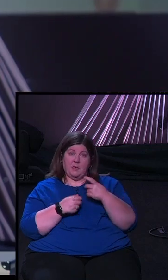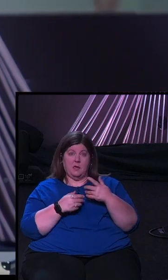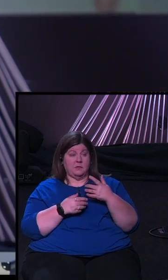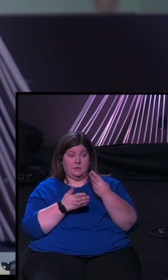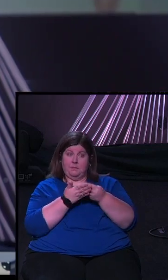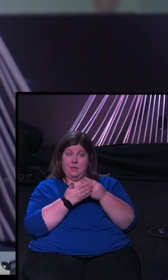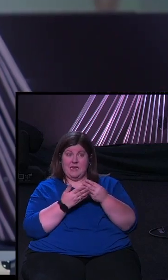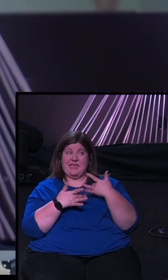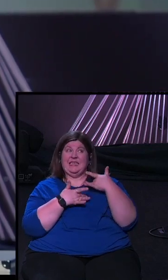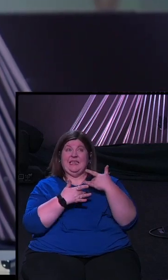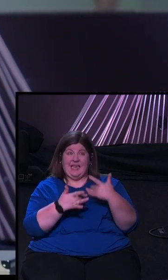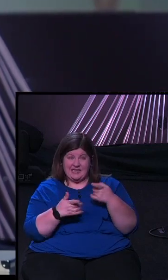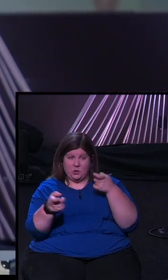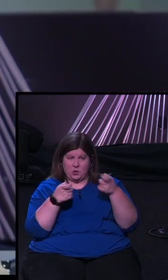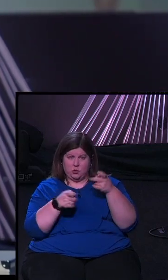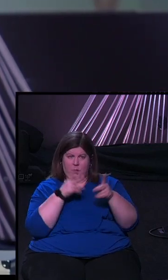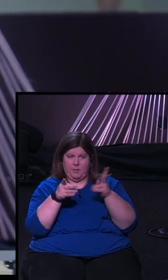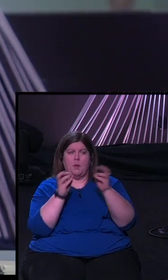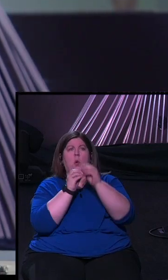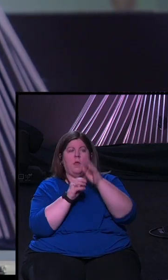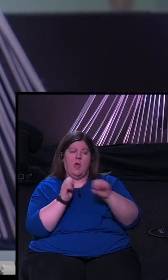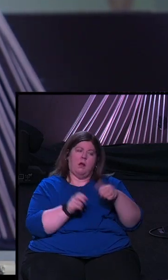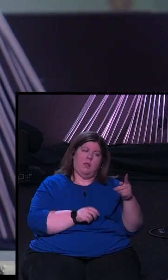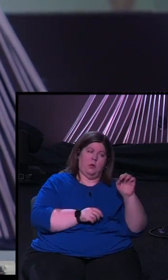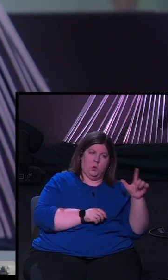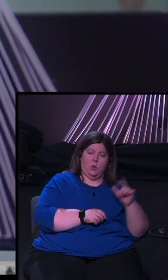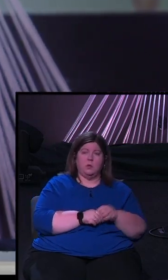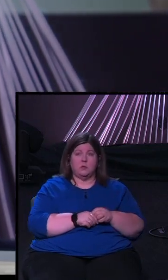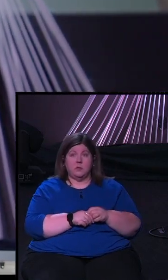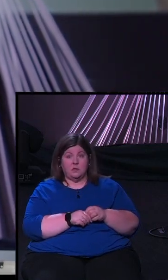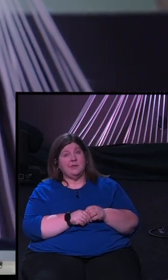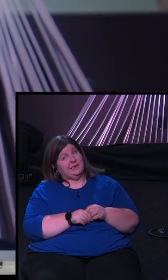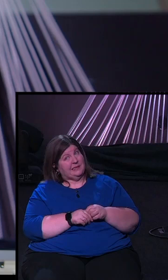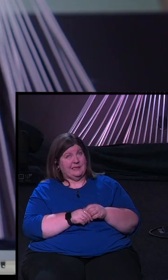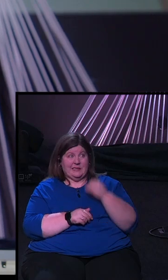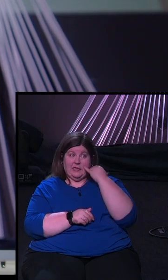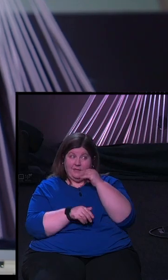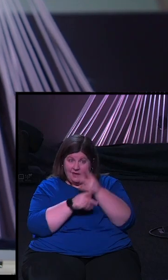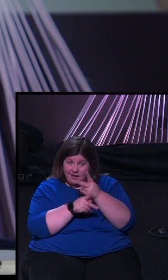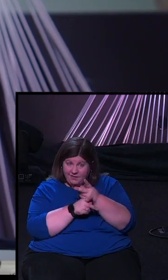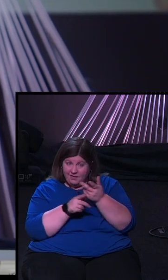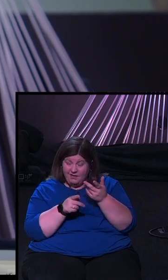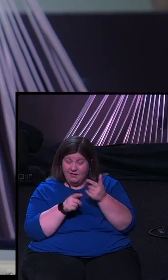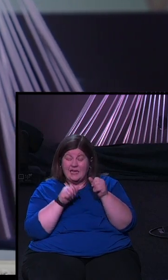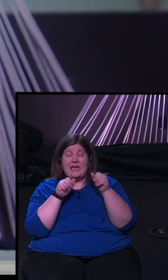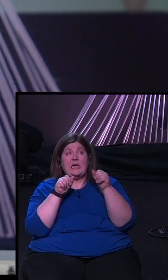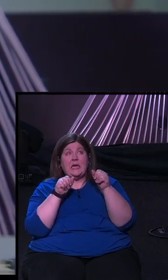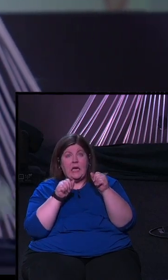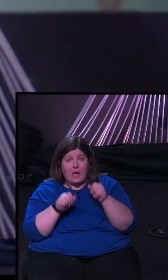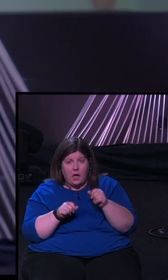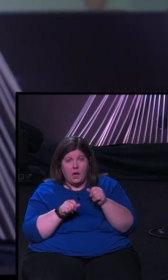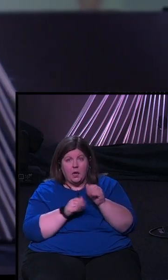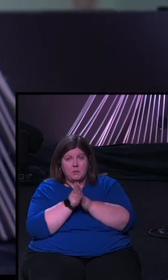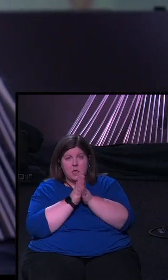than most other tools. And if we're not careful, what we can do, just like 74% of Americans in our country do, is actually